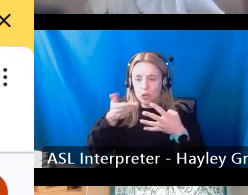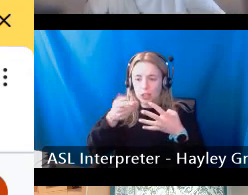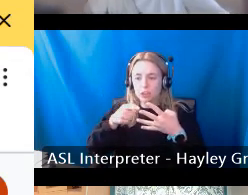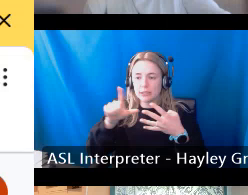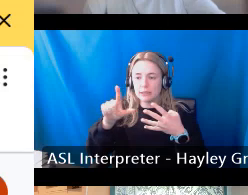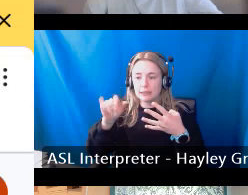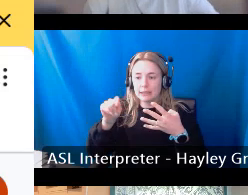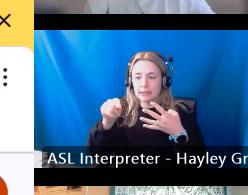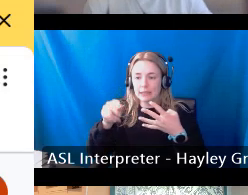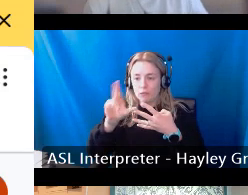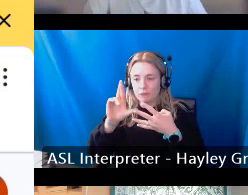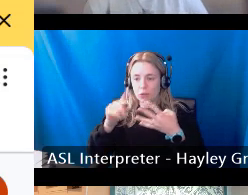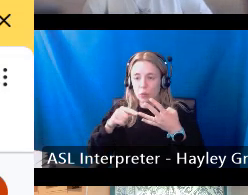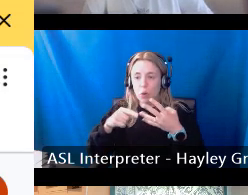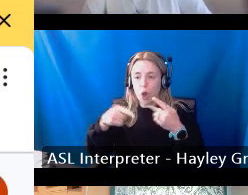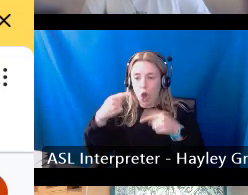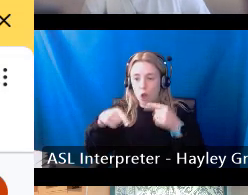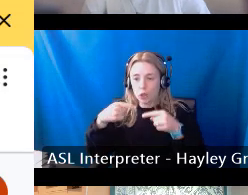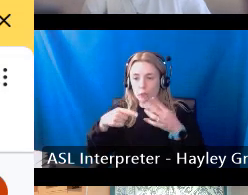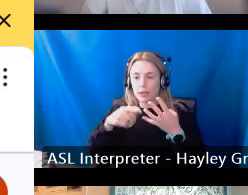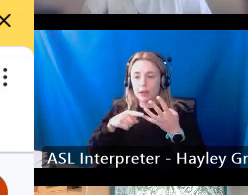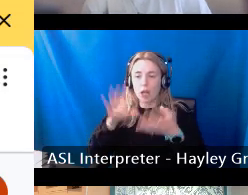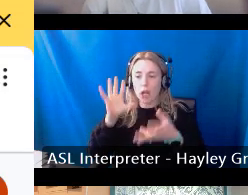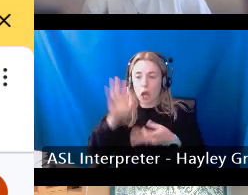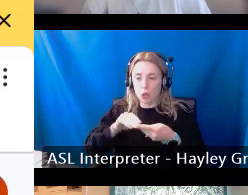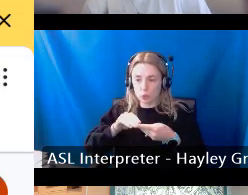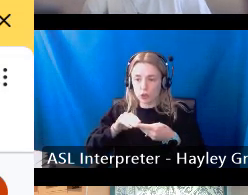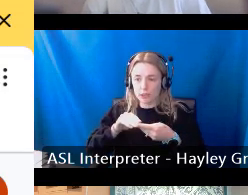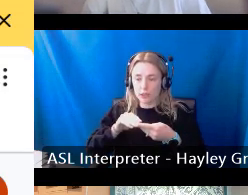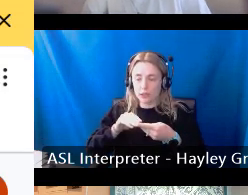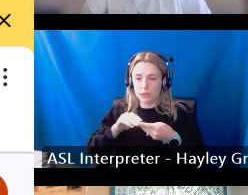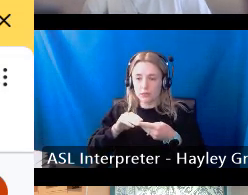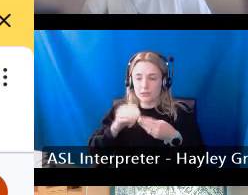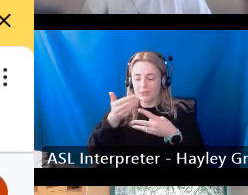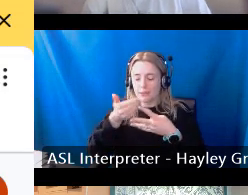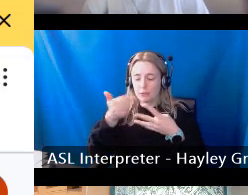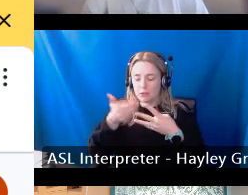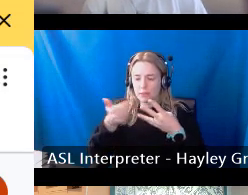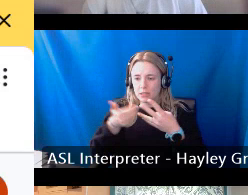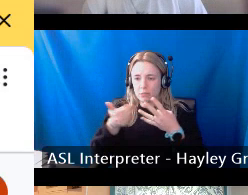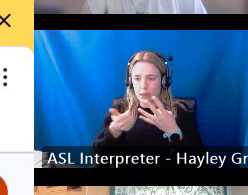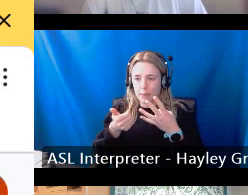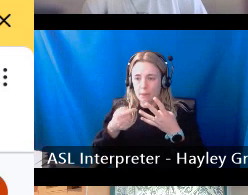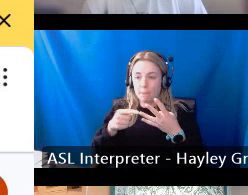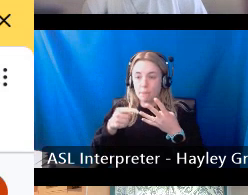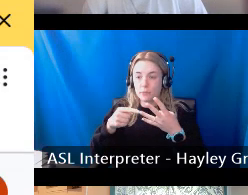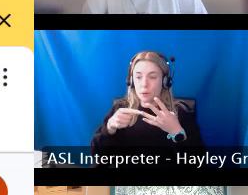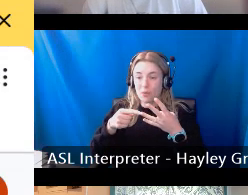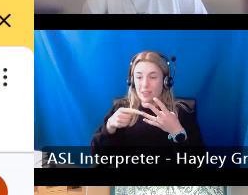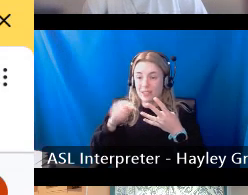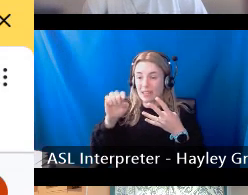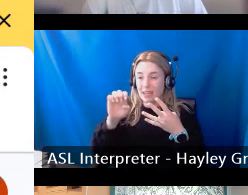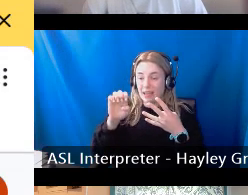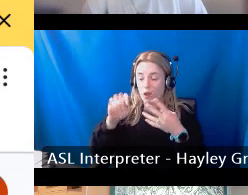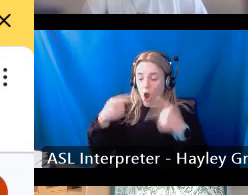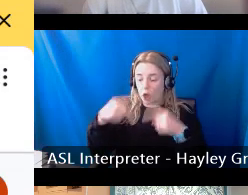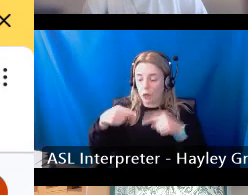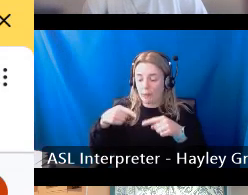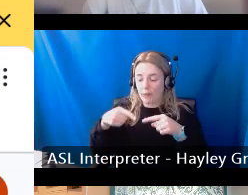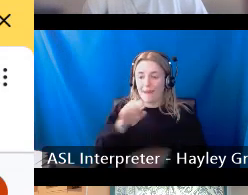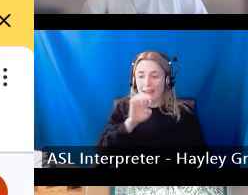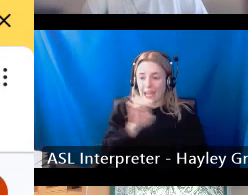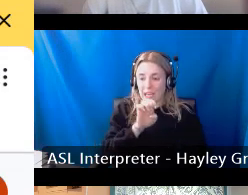your argument, and your conclusion, your works cited. So your argument section is your ethos, pathos, and logos. That's